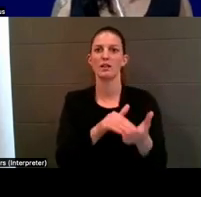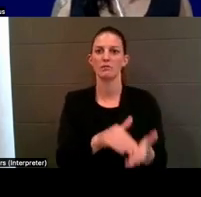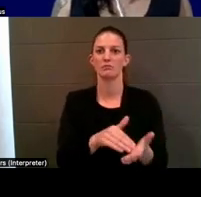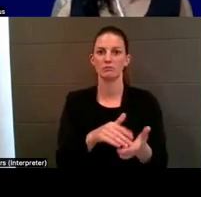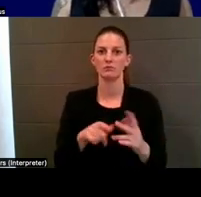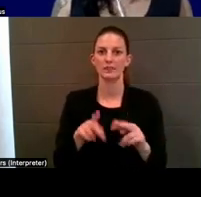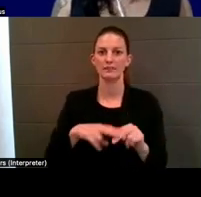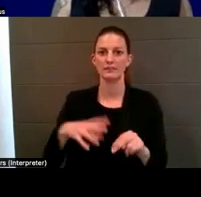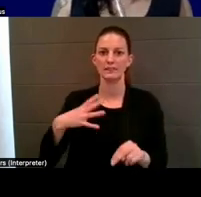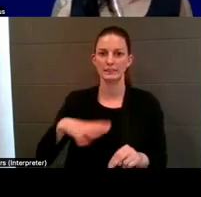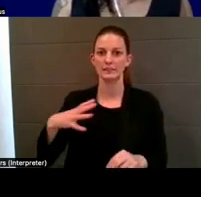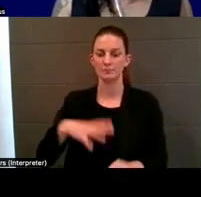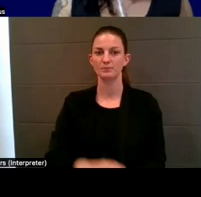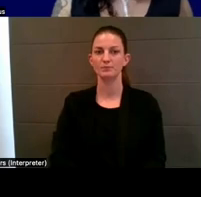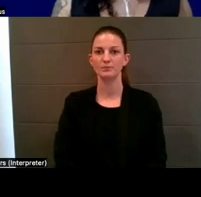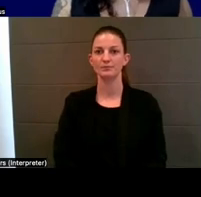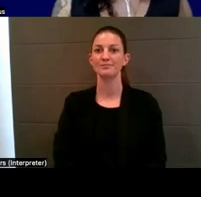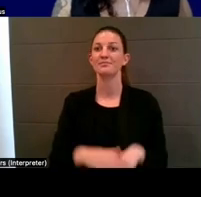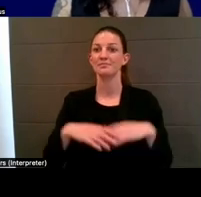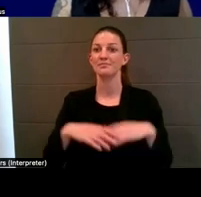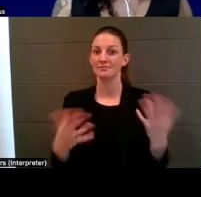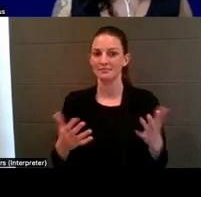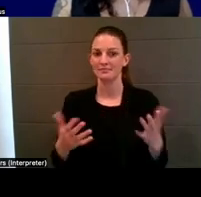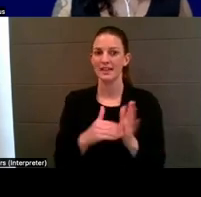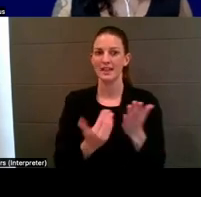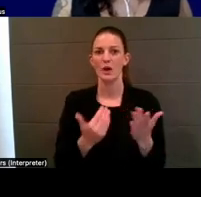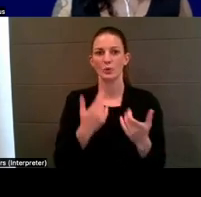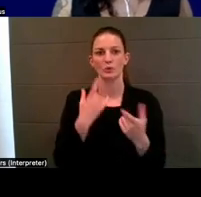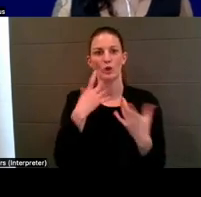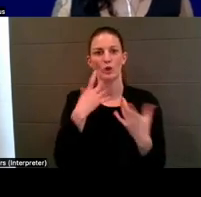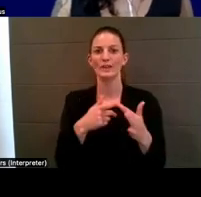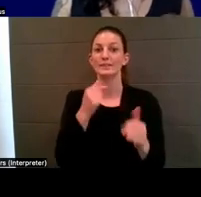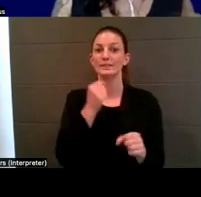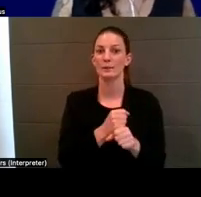Which takes us nicely to some case examples and some videos.